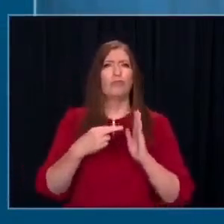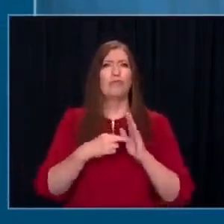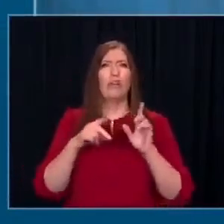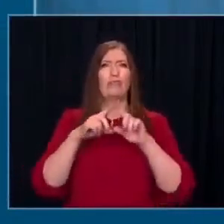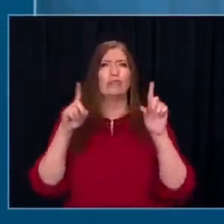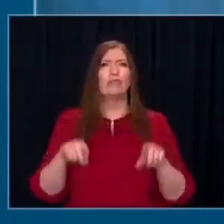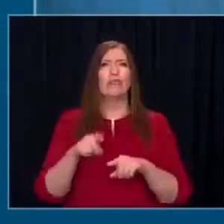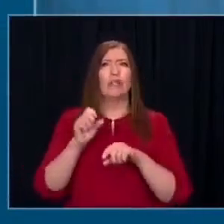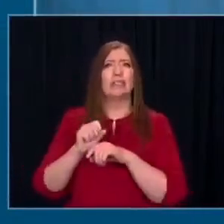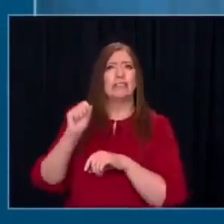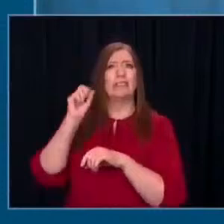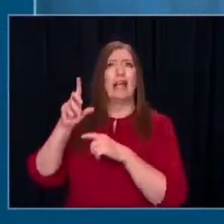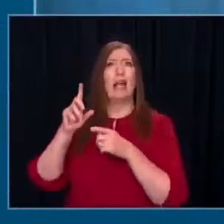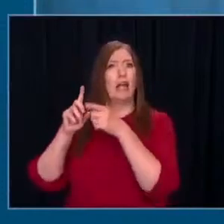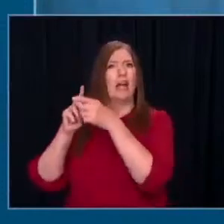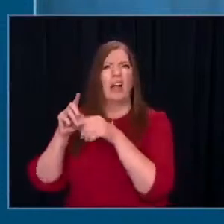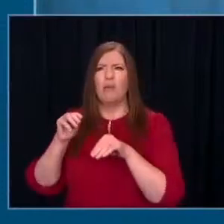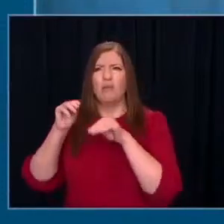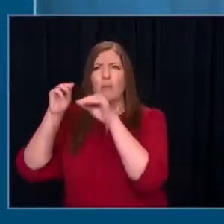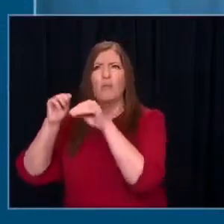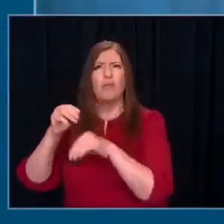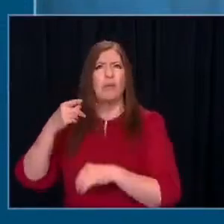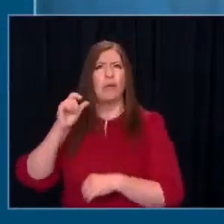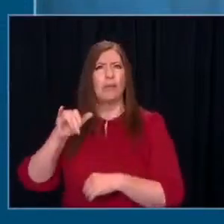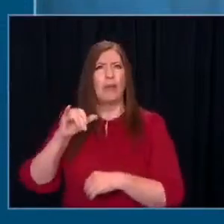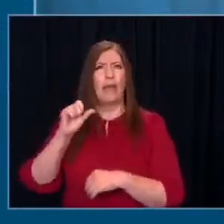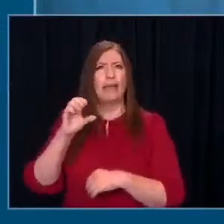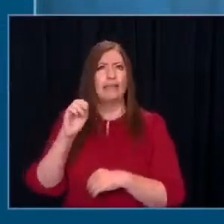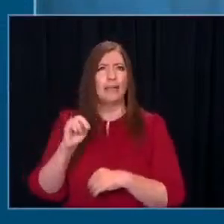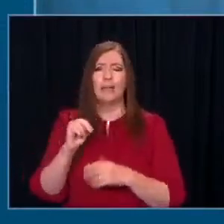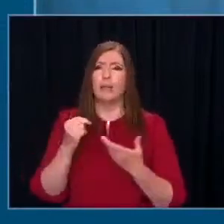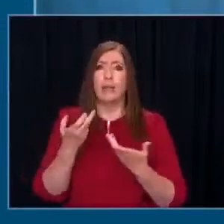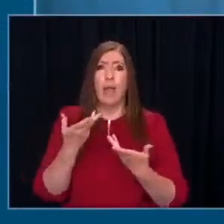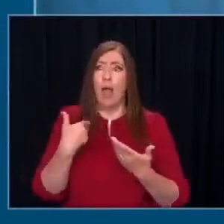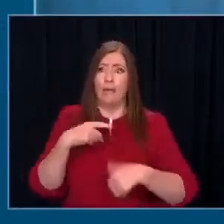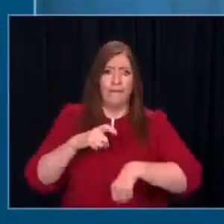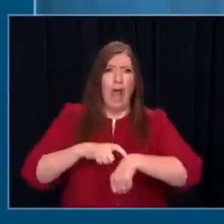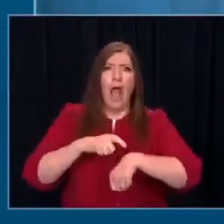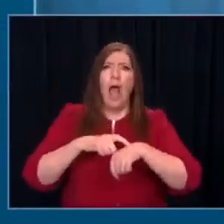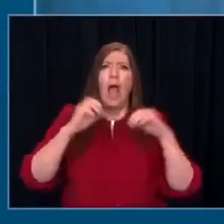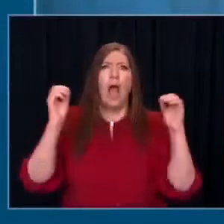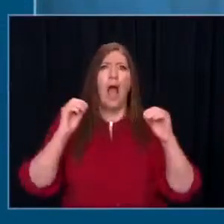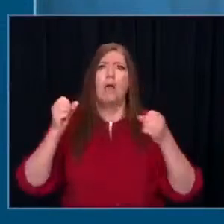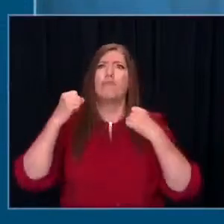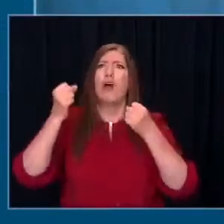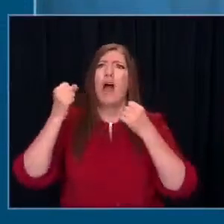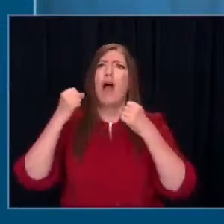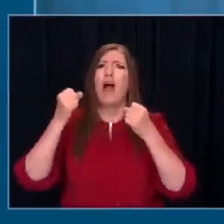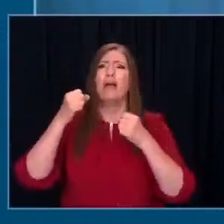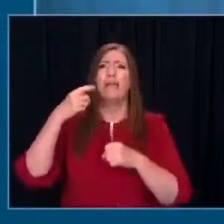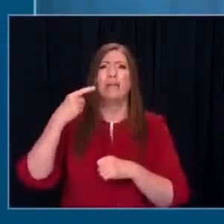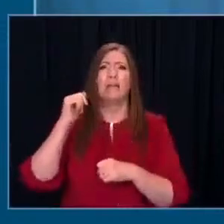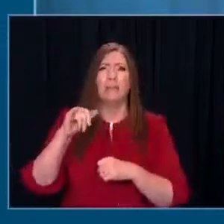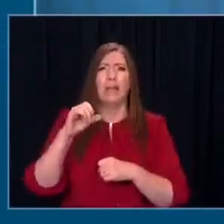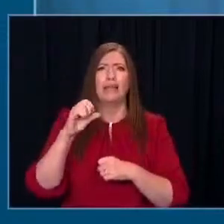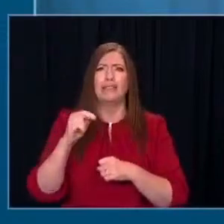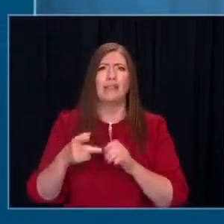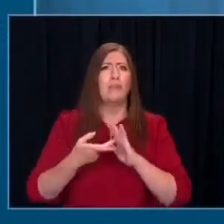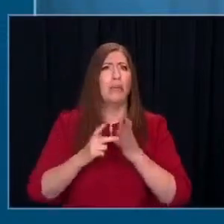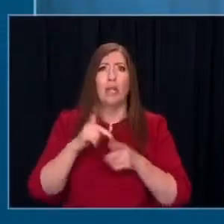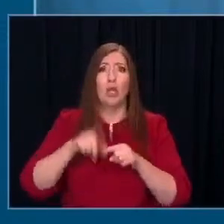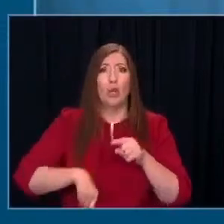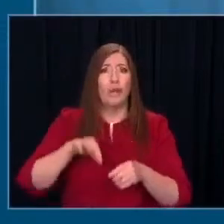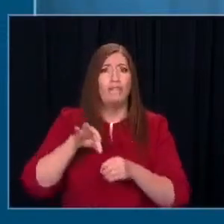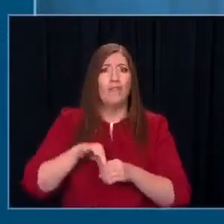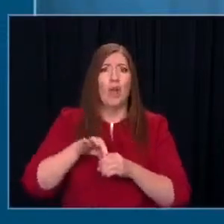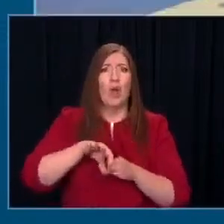to Payson, and then they didn't have the time to drive there to vote, so they were disenfranchised. We proved that in Abe